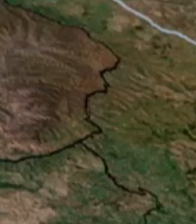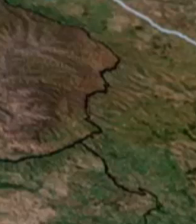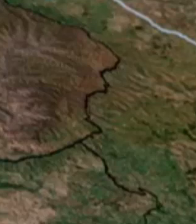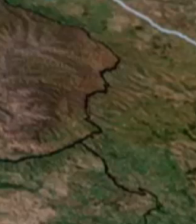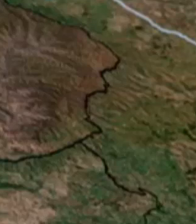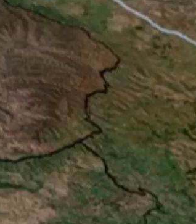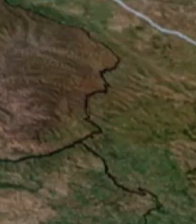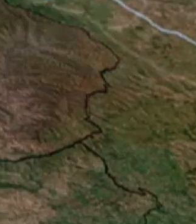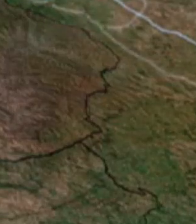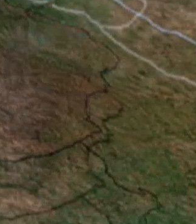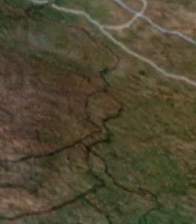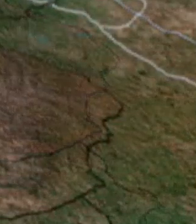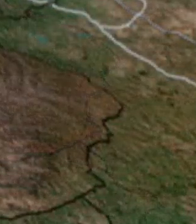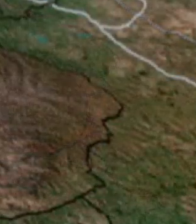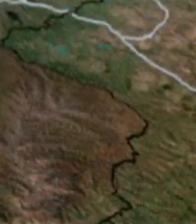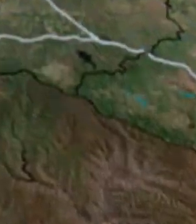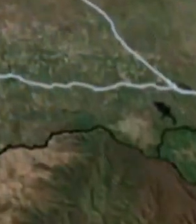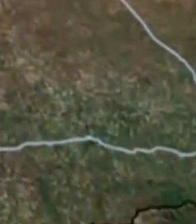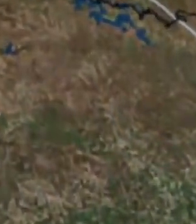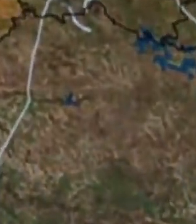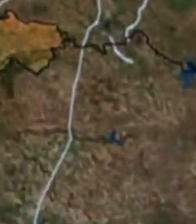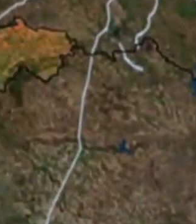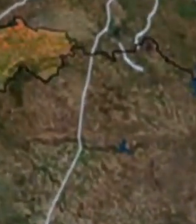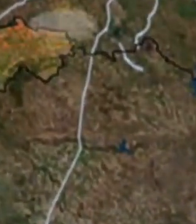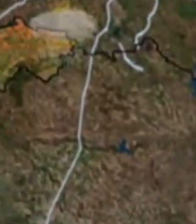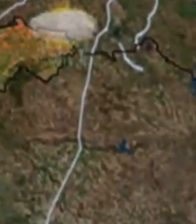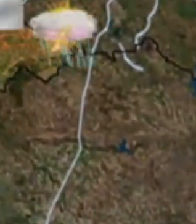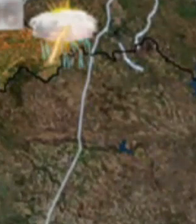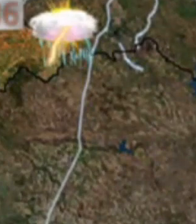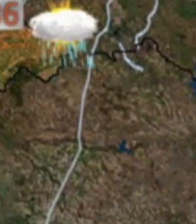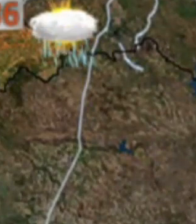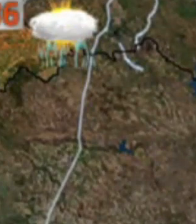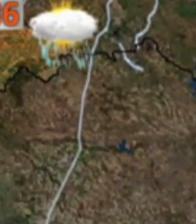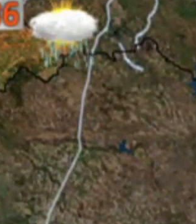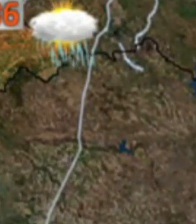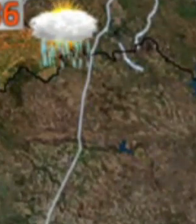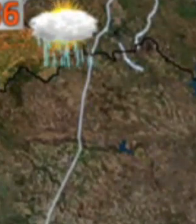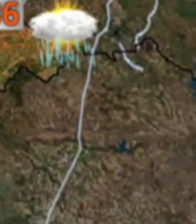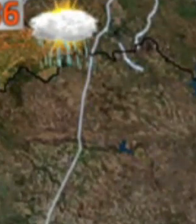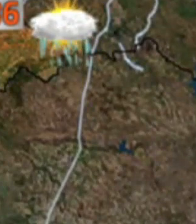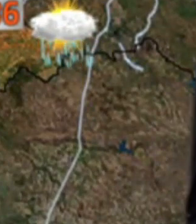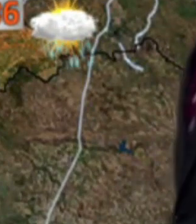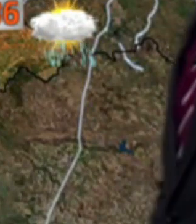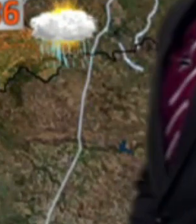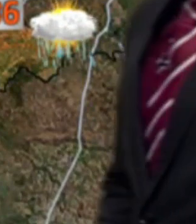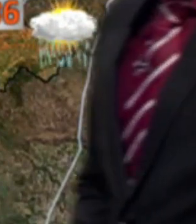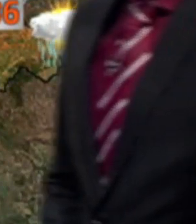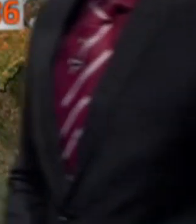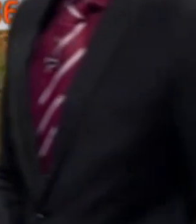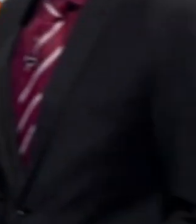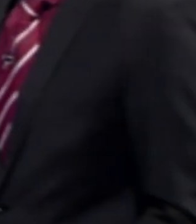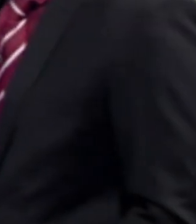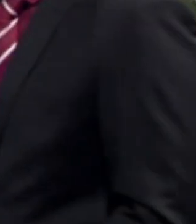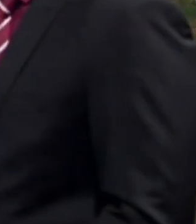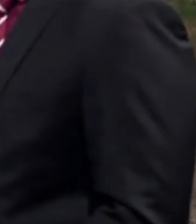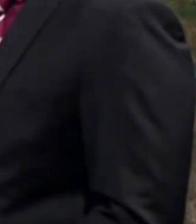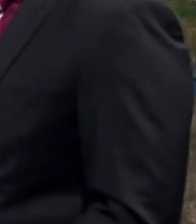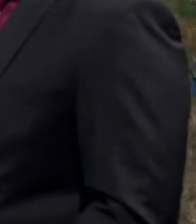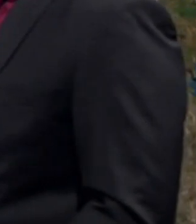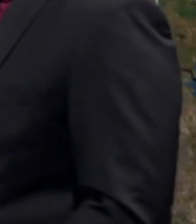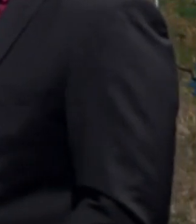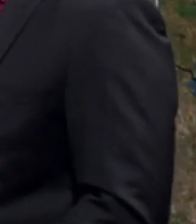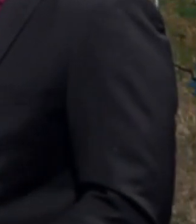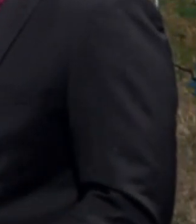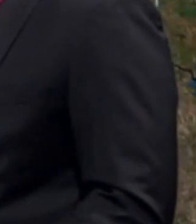ka Bloemfontein Masokolareng dikgrate di re tu o mashome a mararo a metse e robong ka ofela se re shebile hona ka Mafikeng ho tla hle ho tshise hona ha sale dikgrate